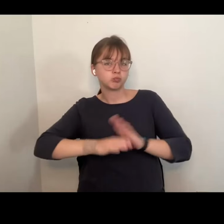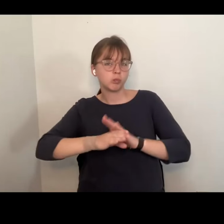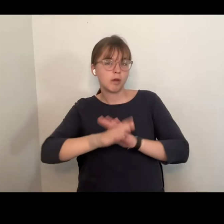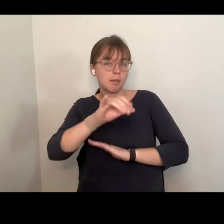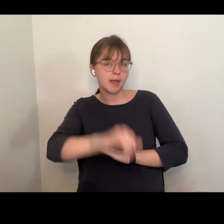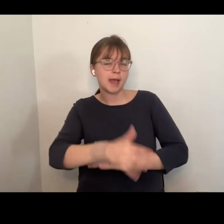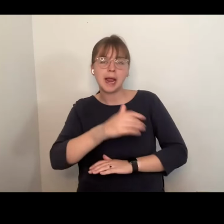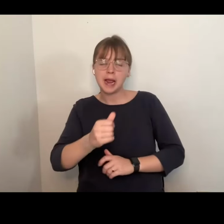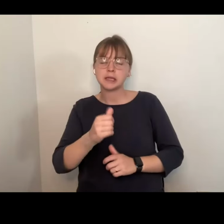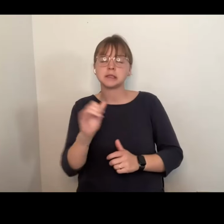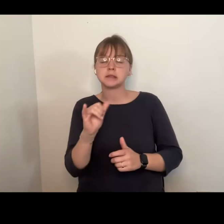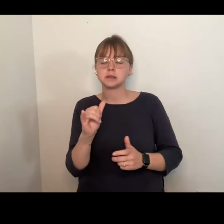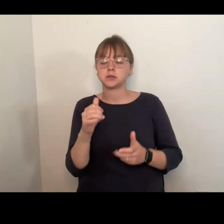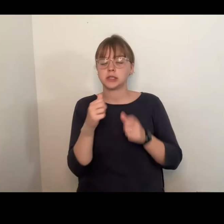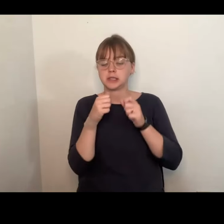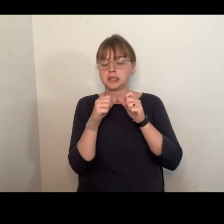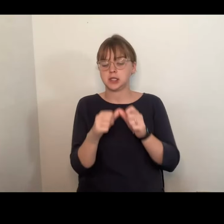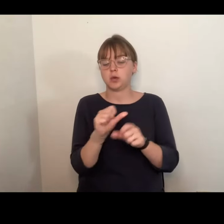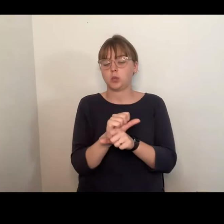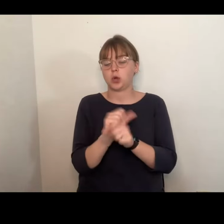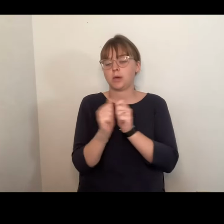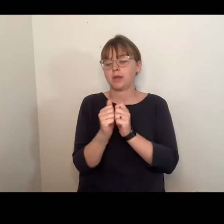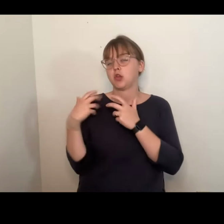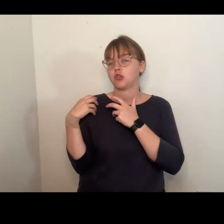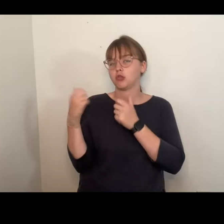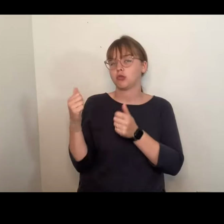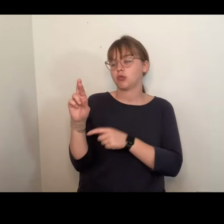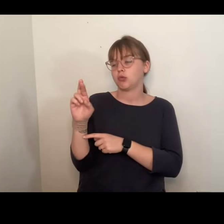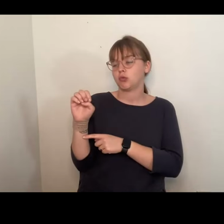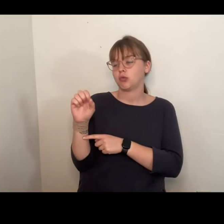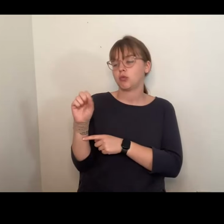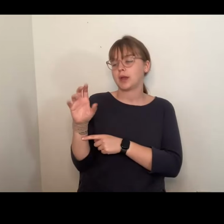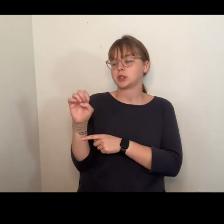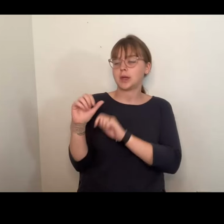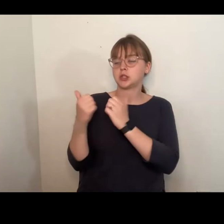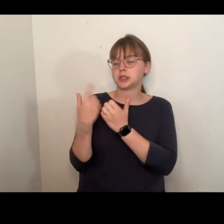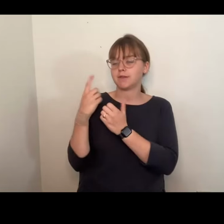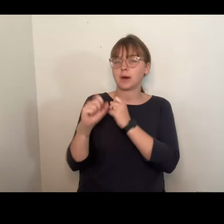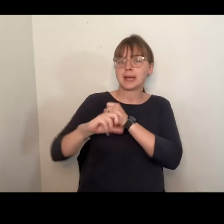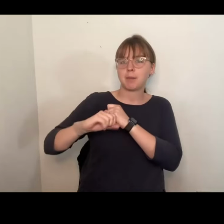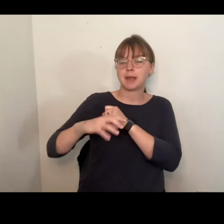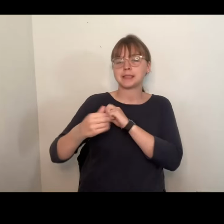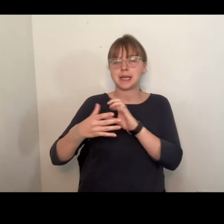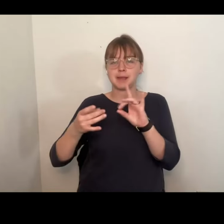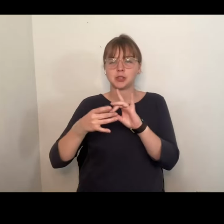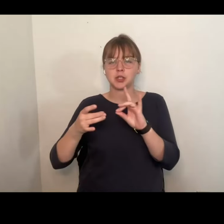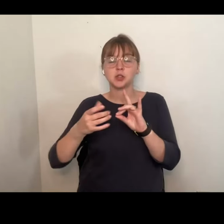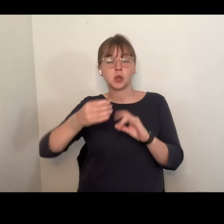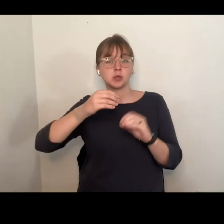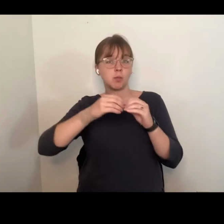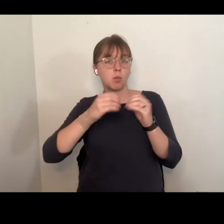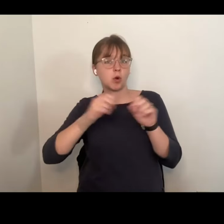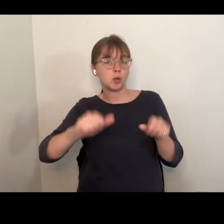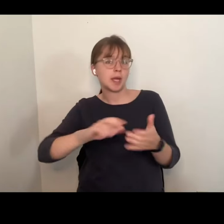working behind the scenes with the rescue agency around some campaigns and messaging. So more to come, and more to come that's going to